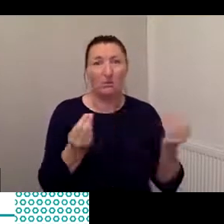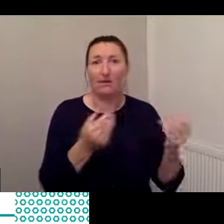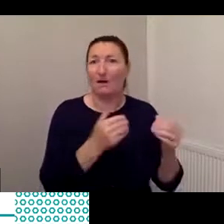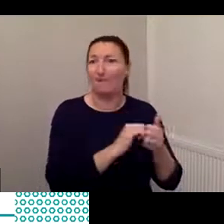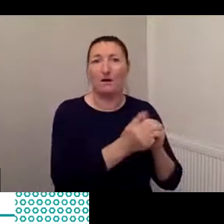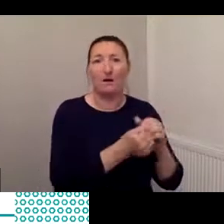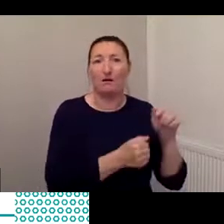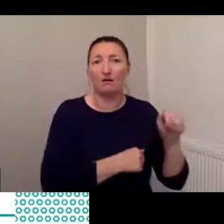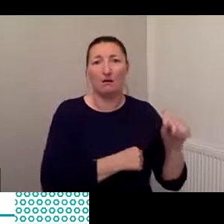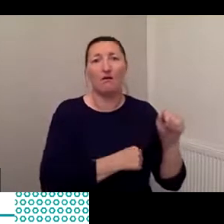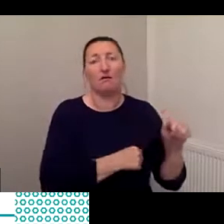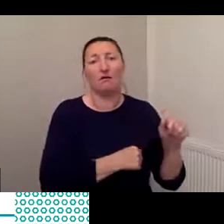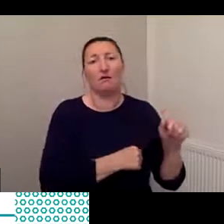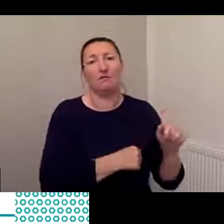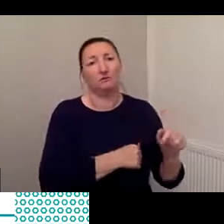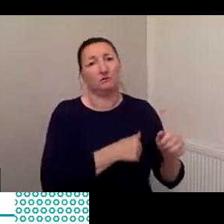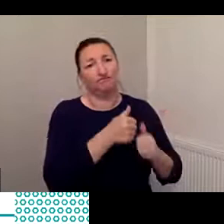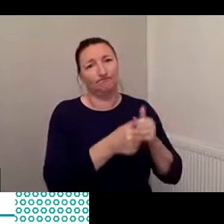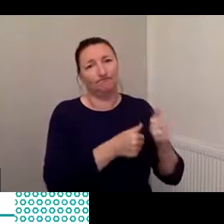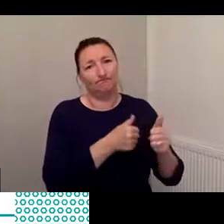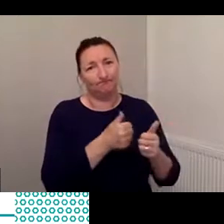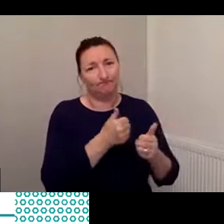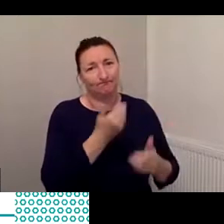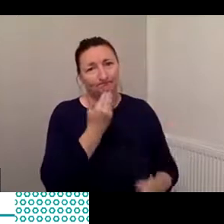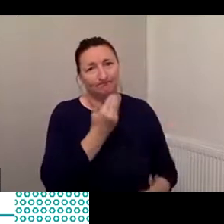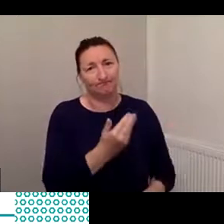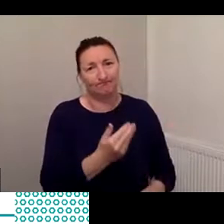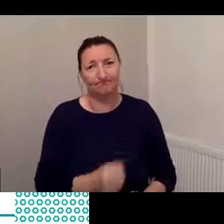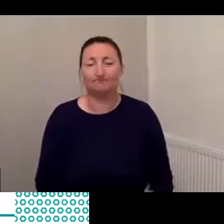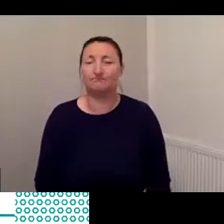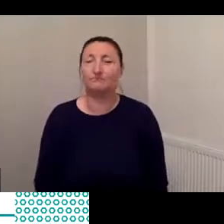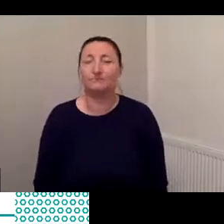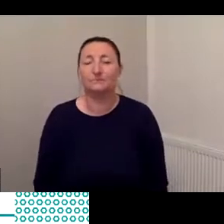they will reflect a bit on the research themselves.